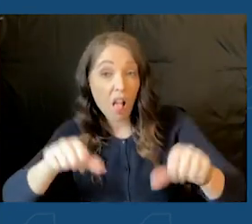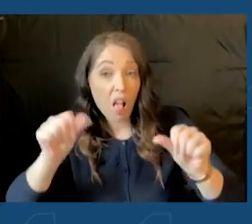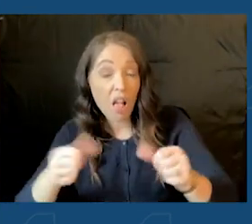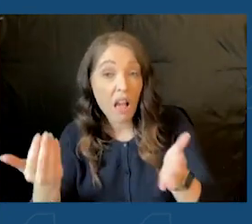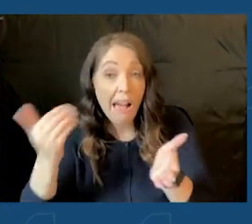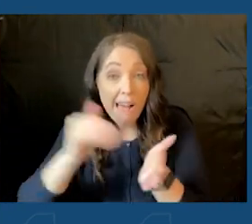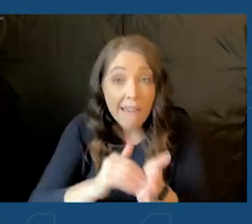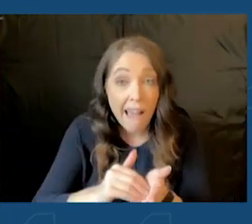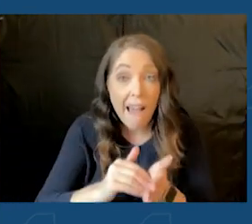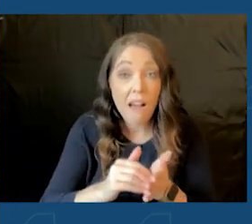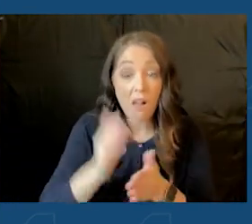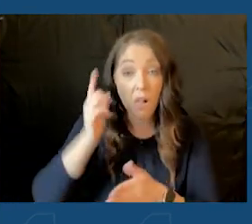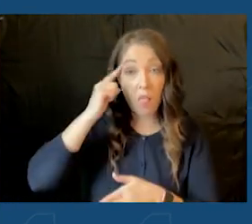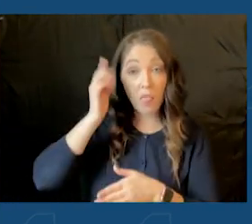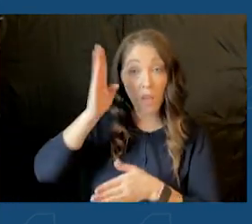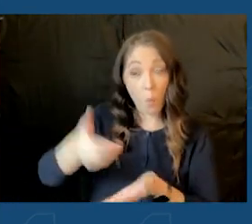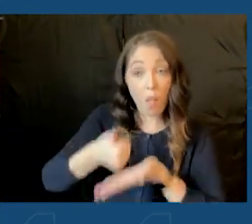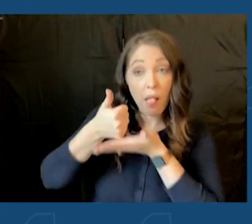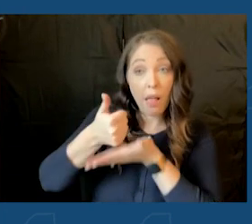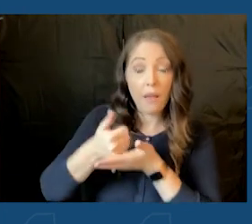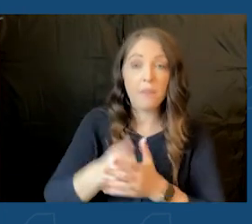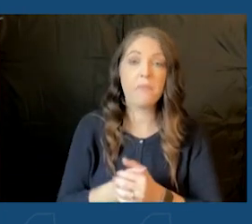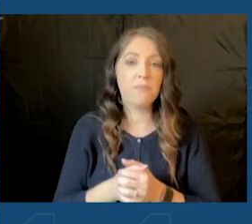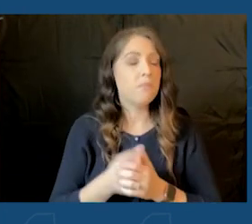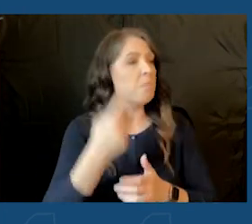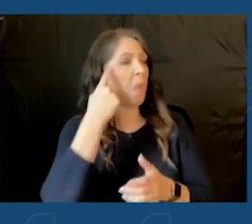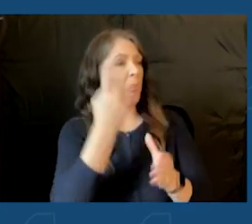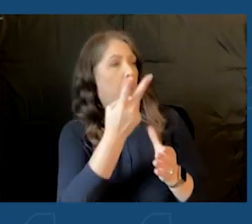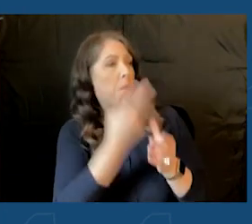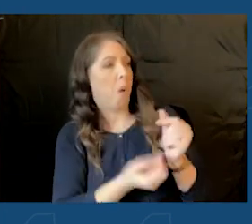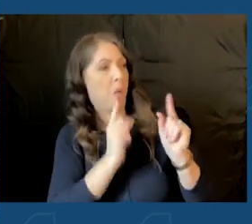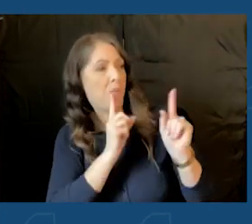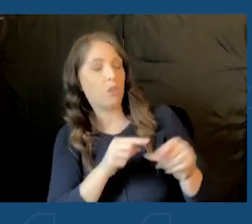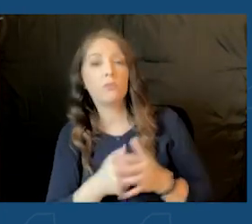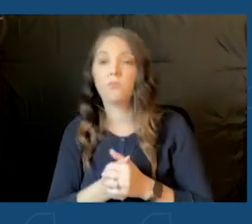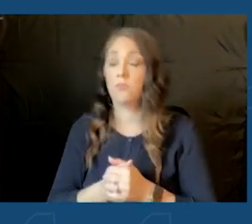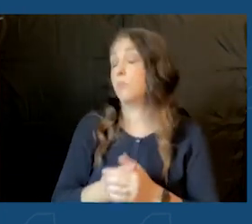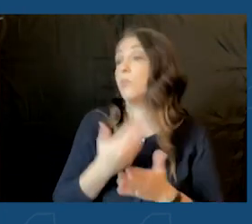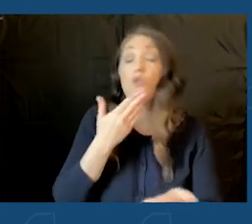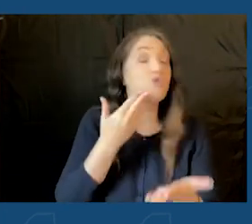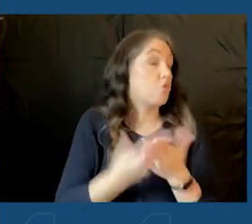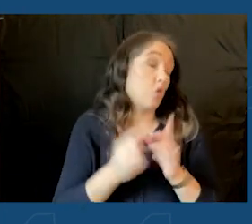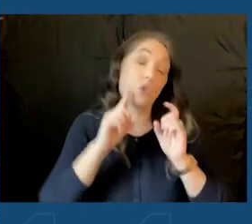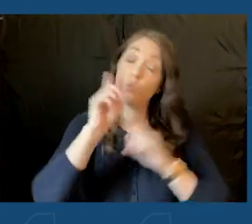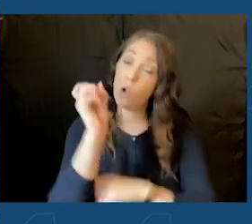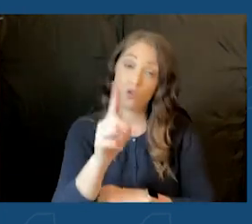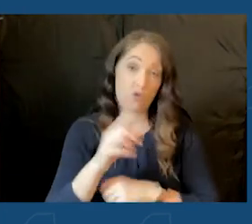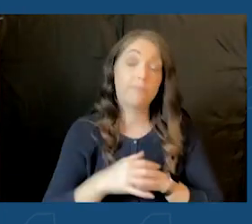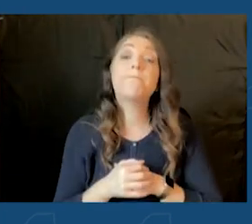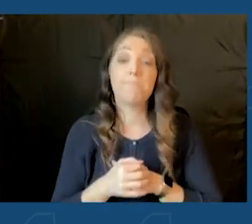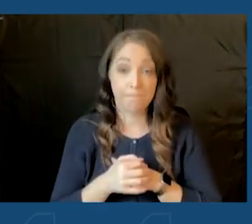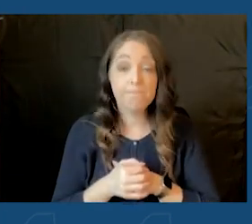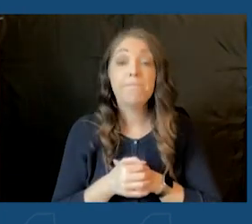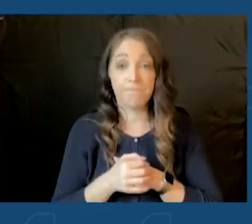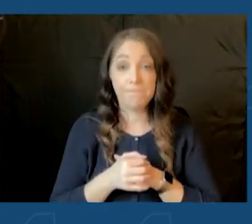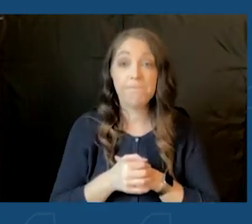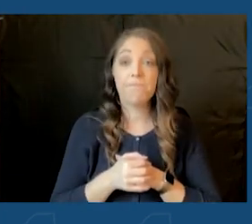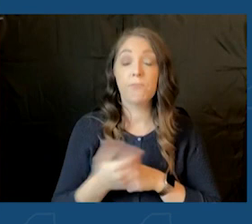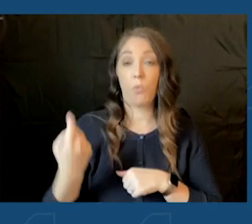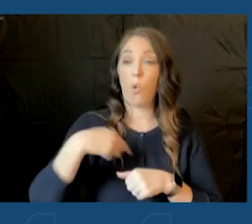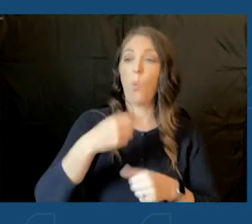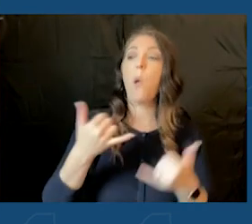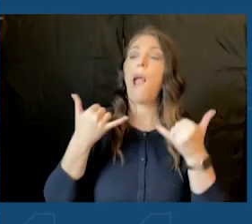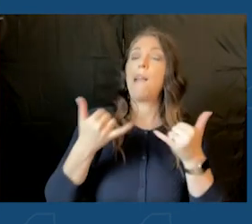point? We can both address this. That's an excellent question. We are now starting to